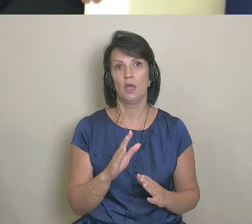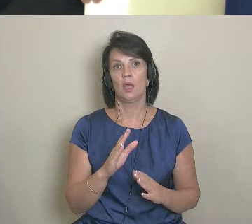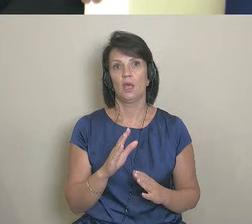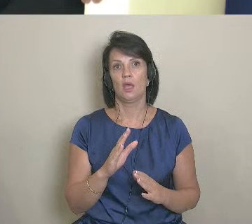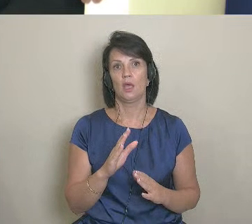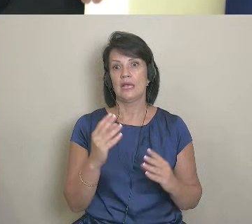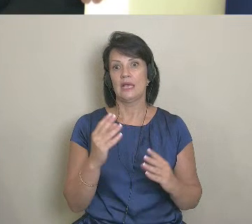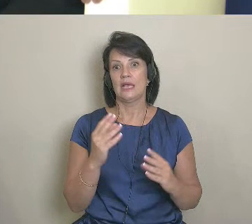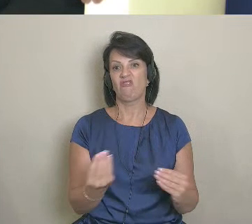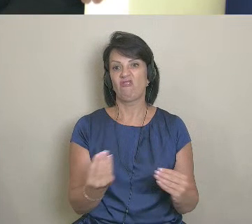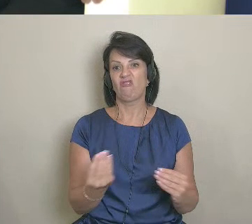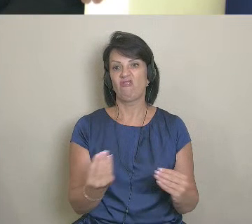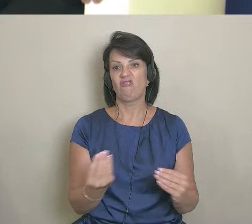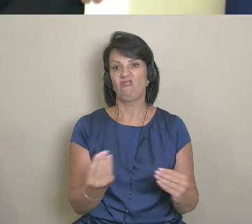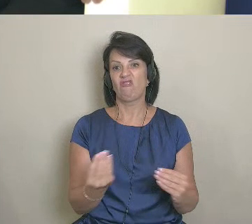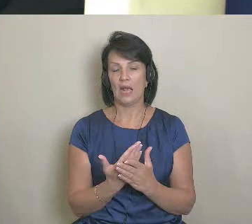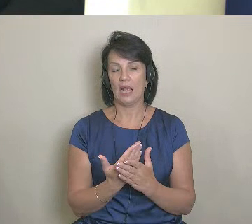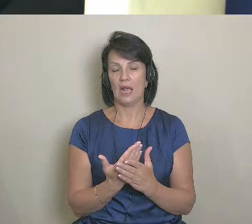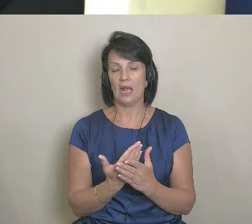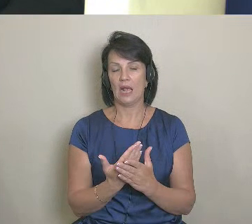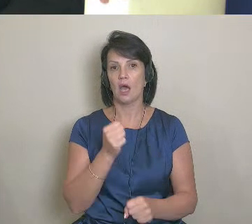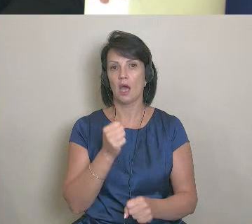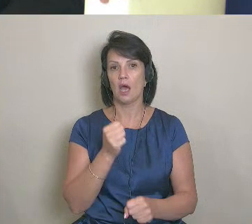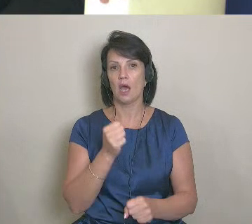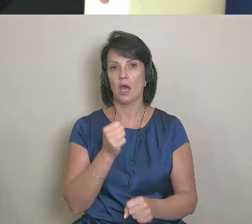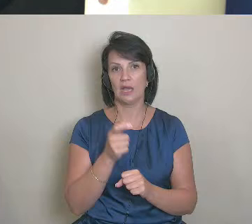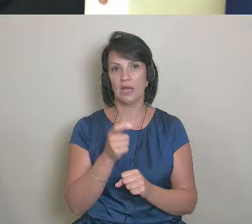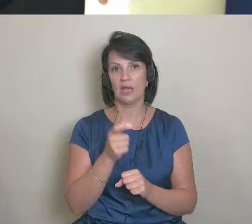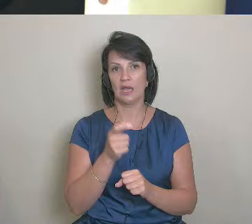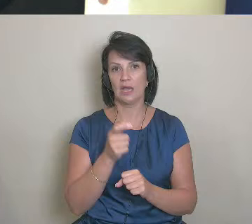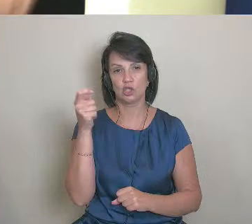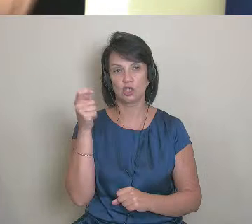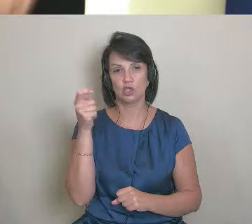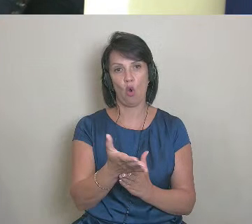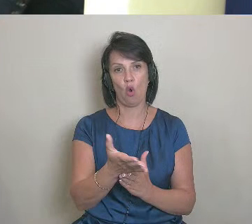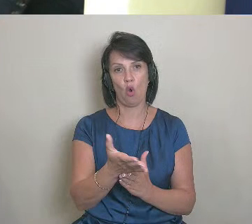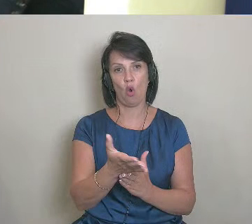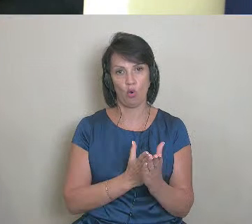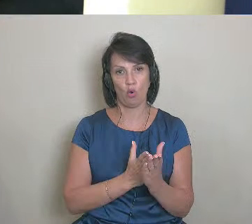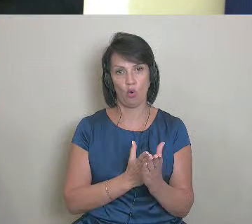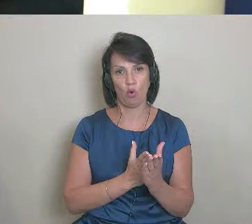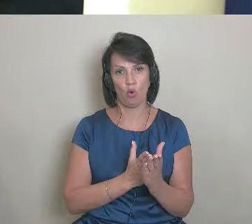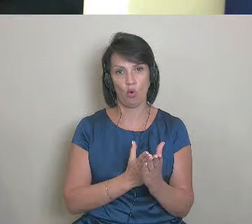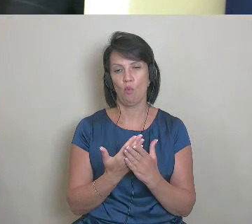done. A fresh example, the Treasury.